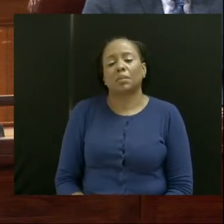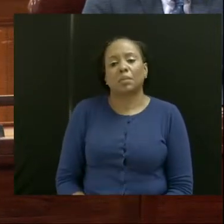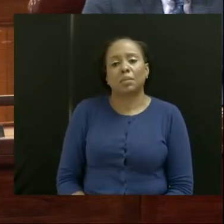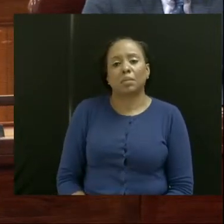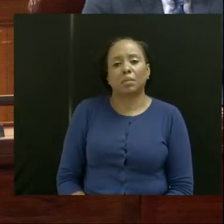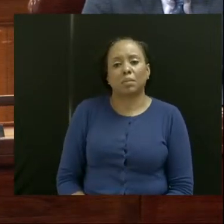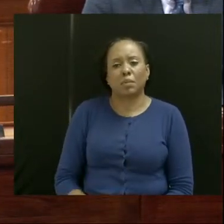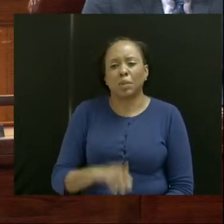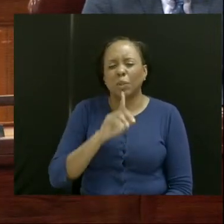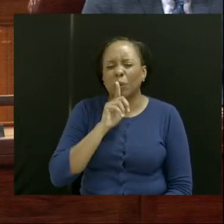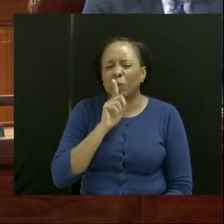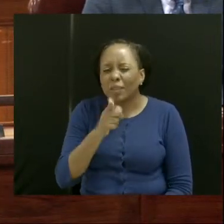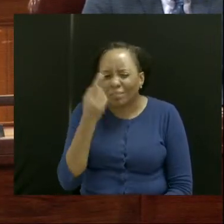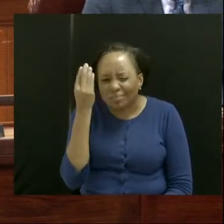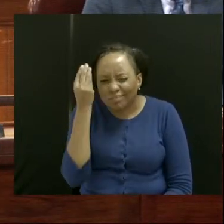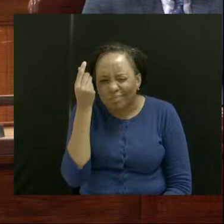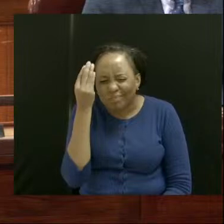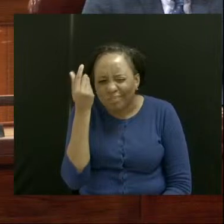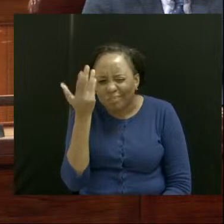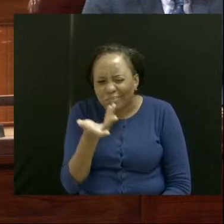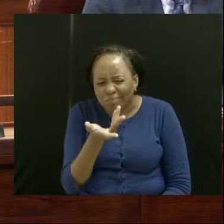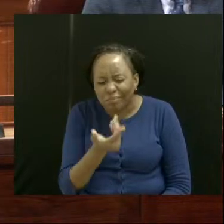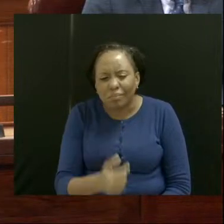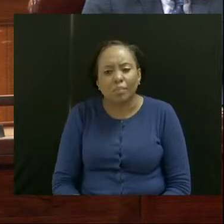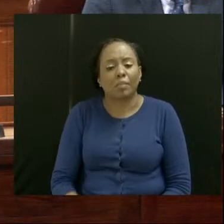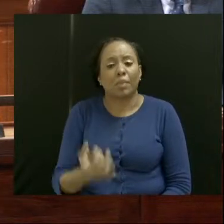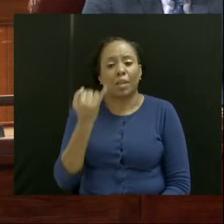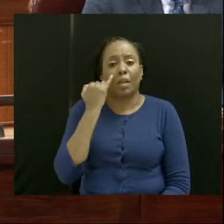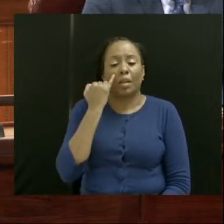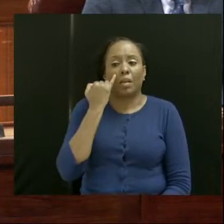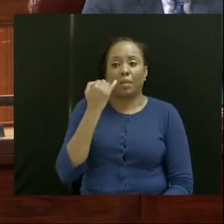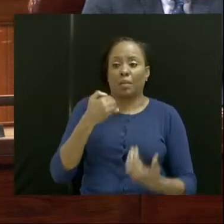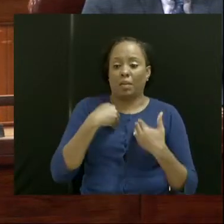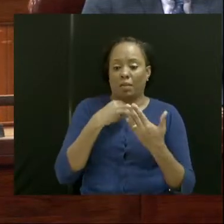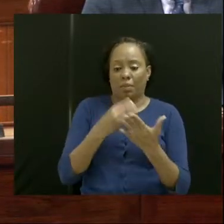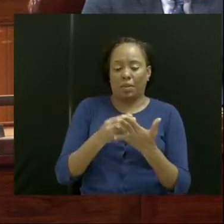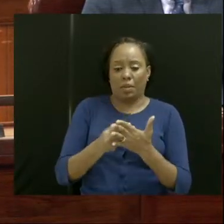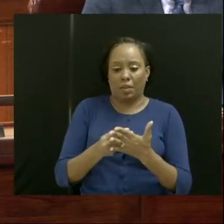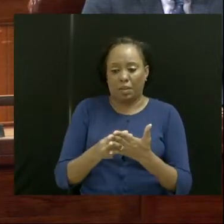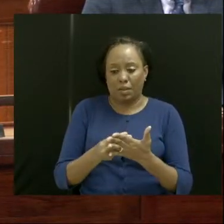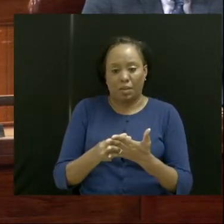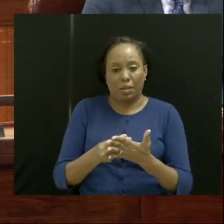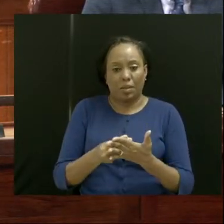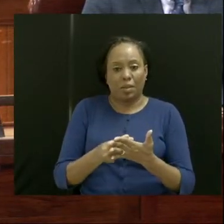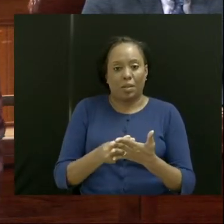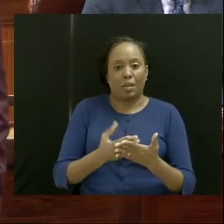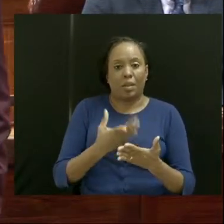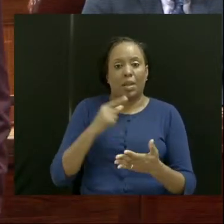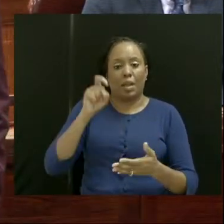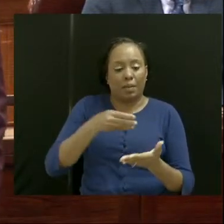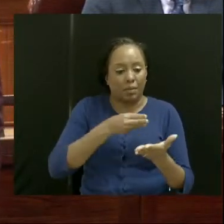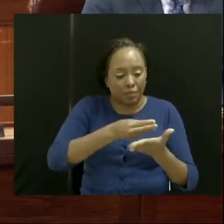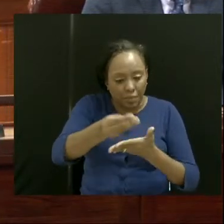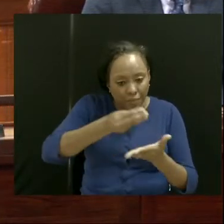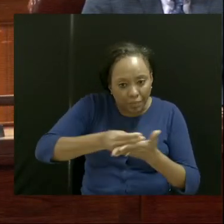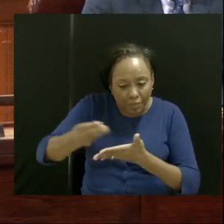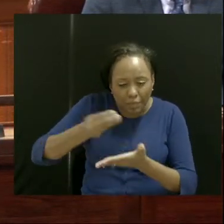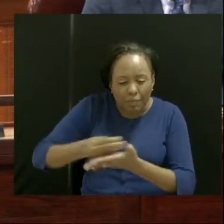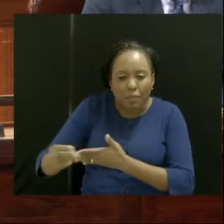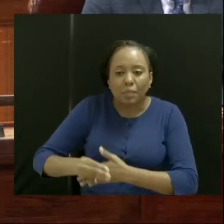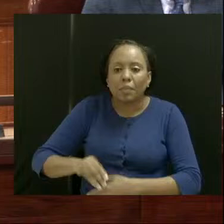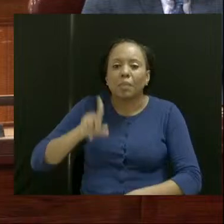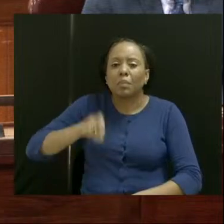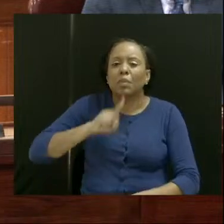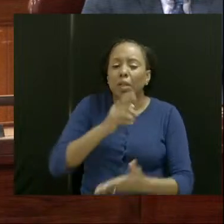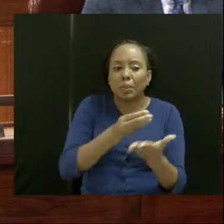we? And if we spend money, we should spend it as wisely